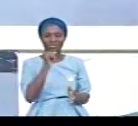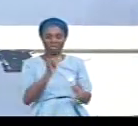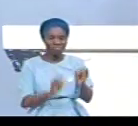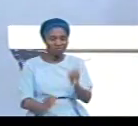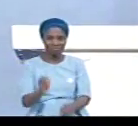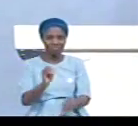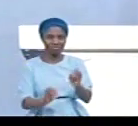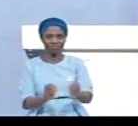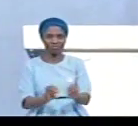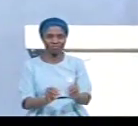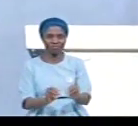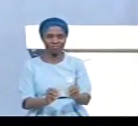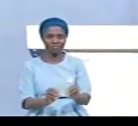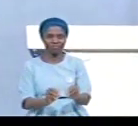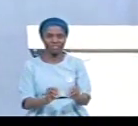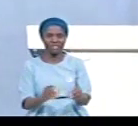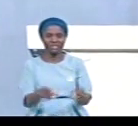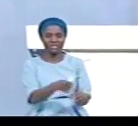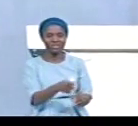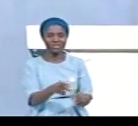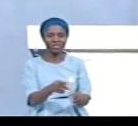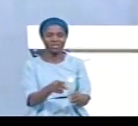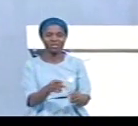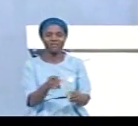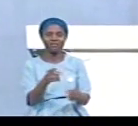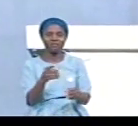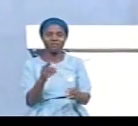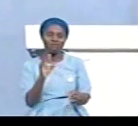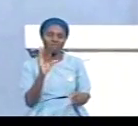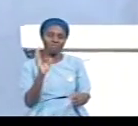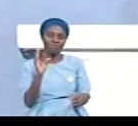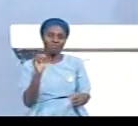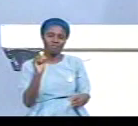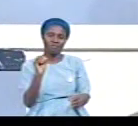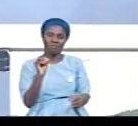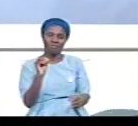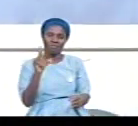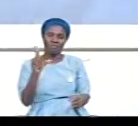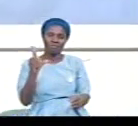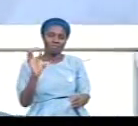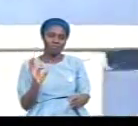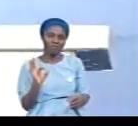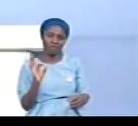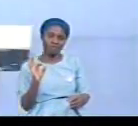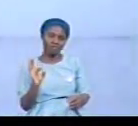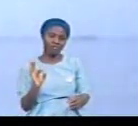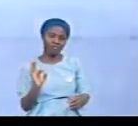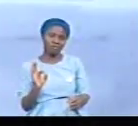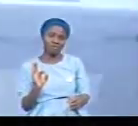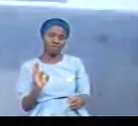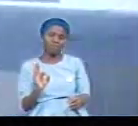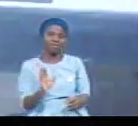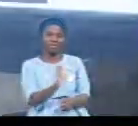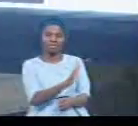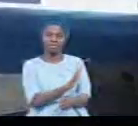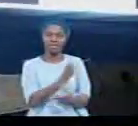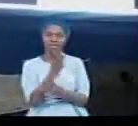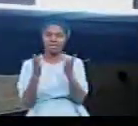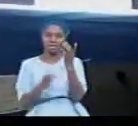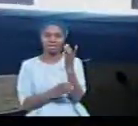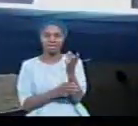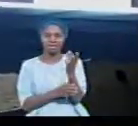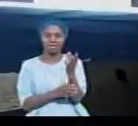hands. They hide their talents. They're just there looking at the people who are running